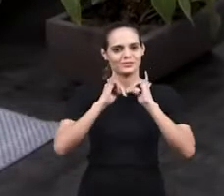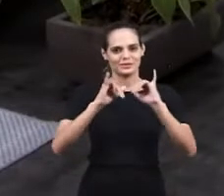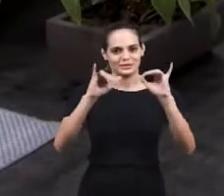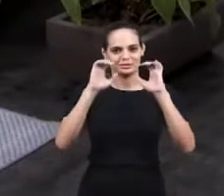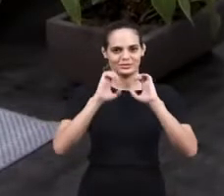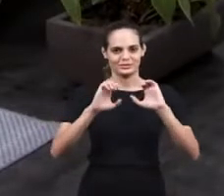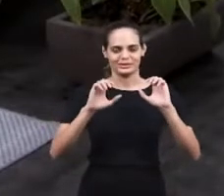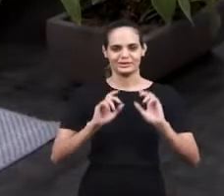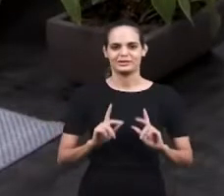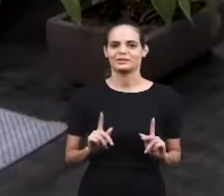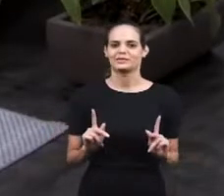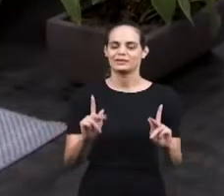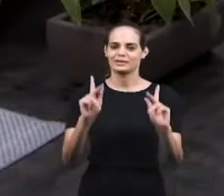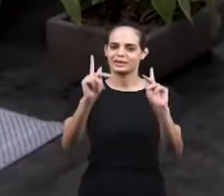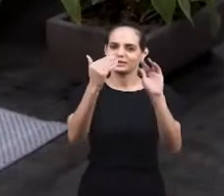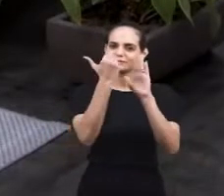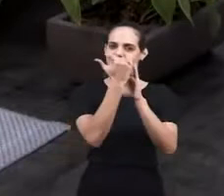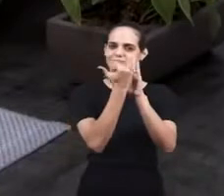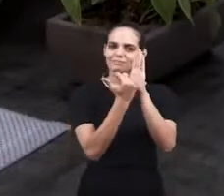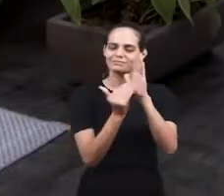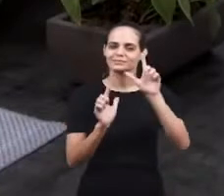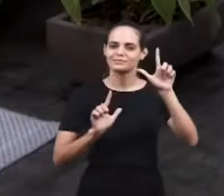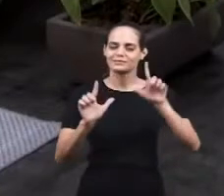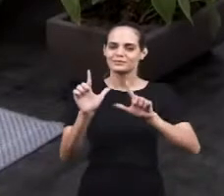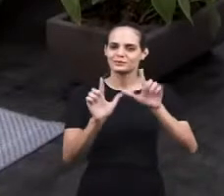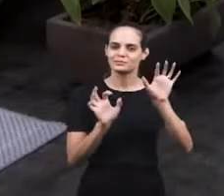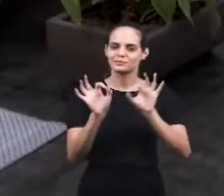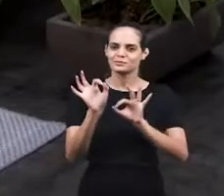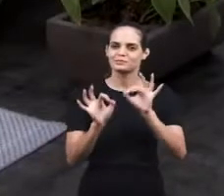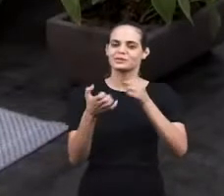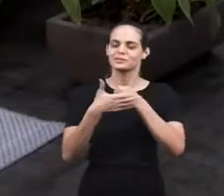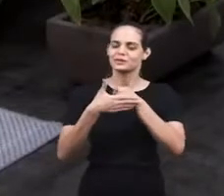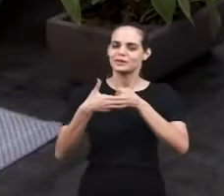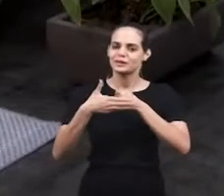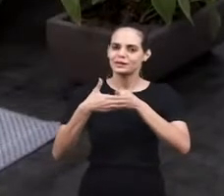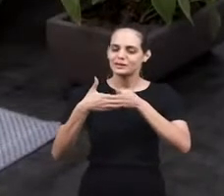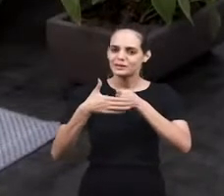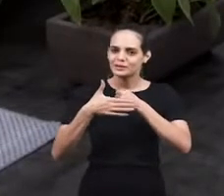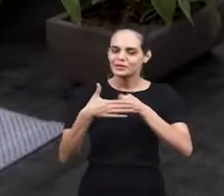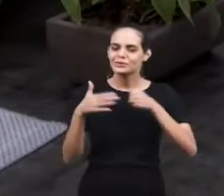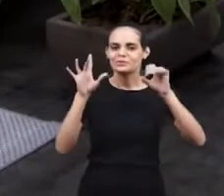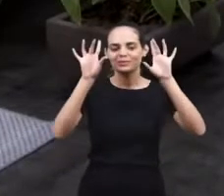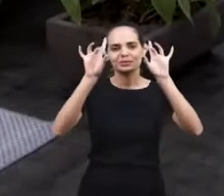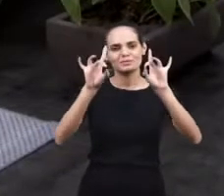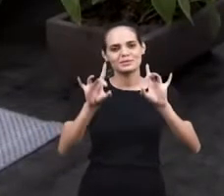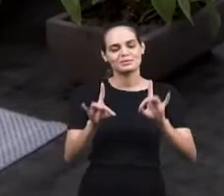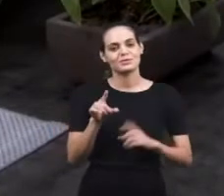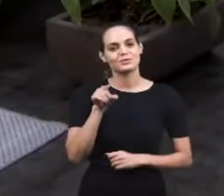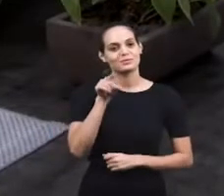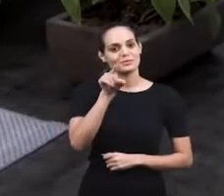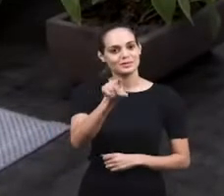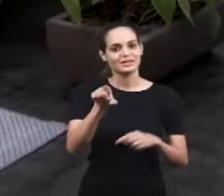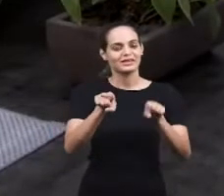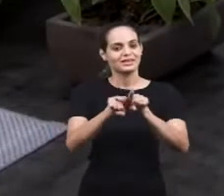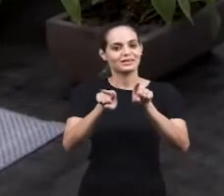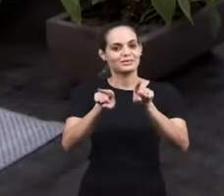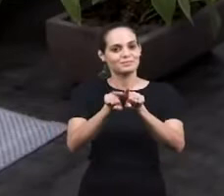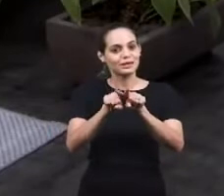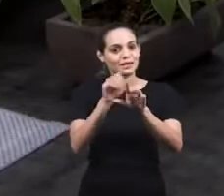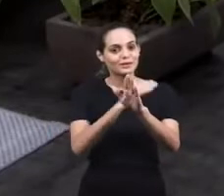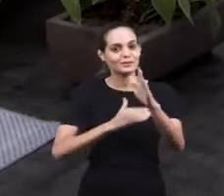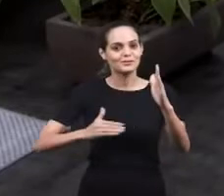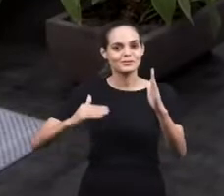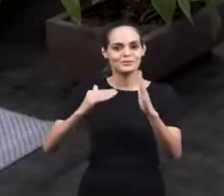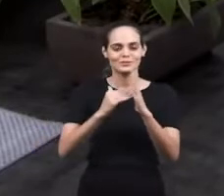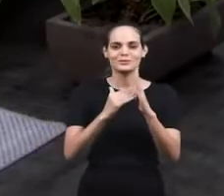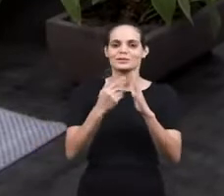eternal gospel. This program is done with all affection and with great care for you and